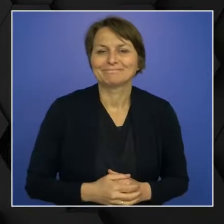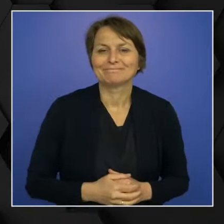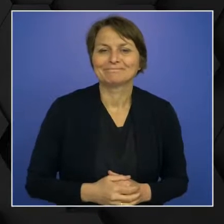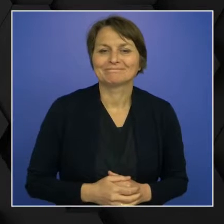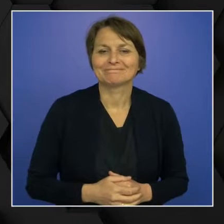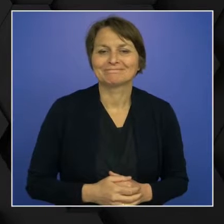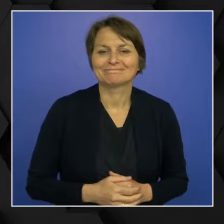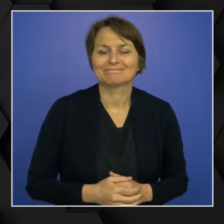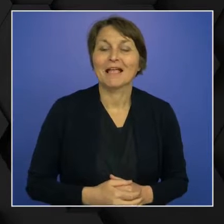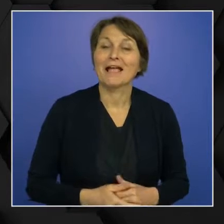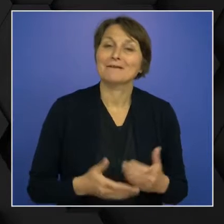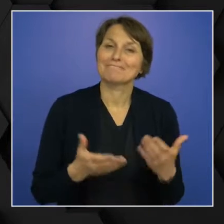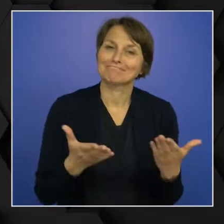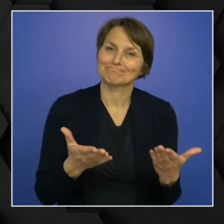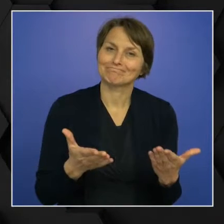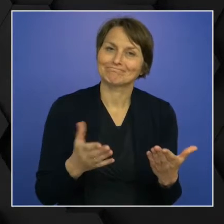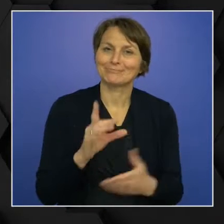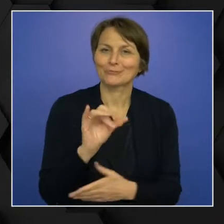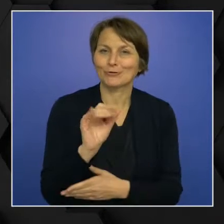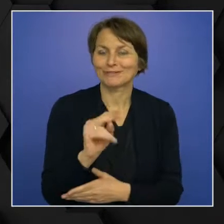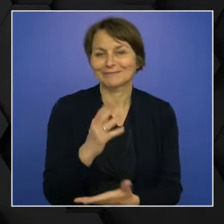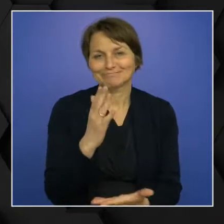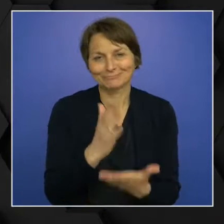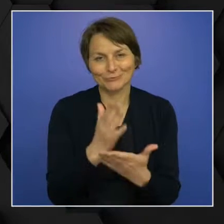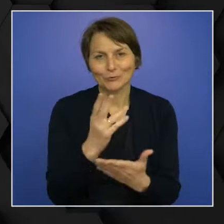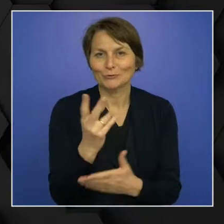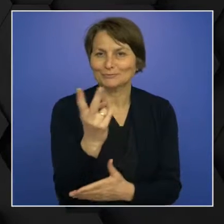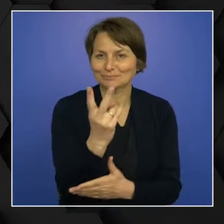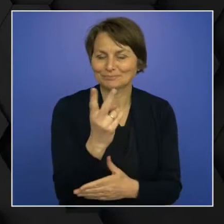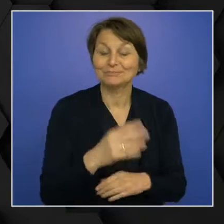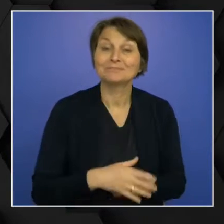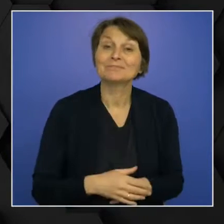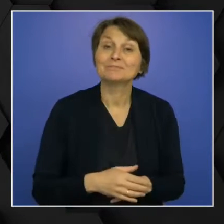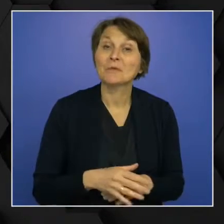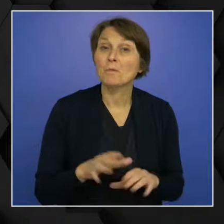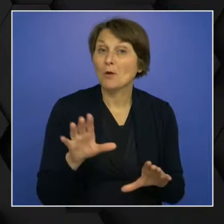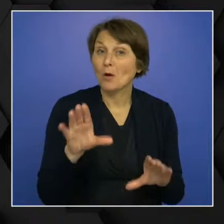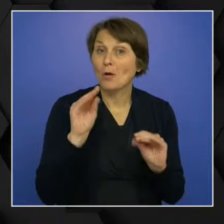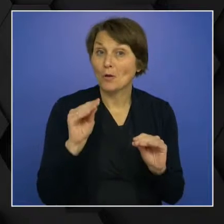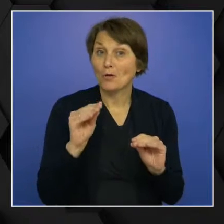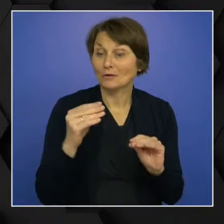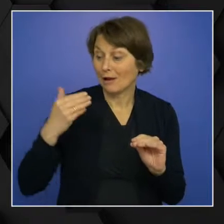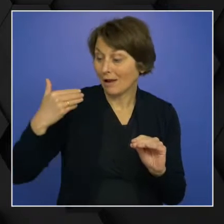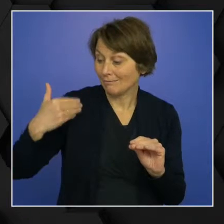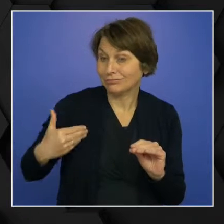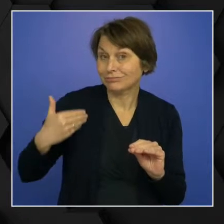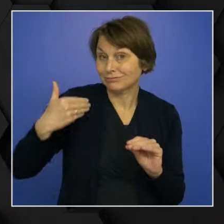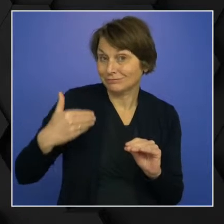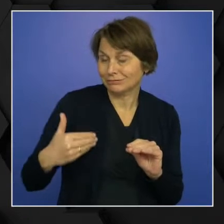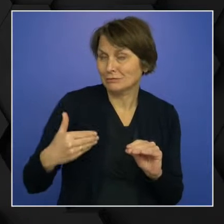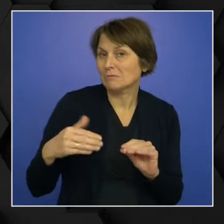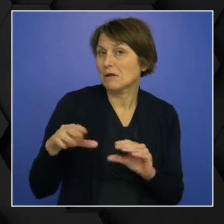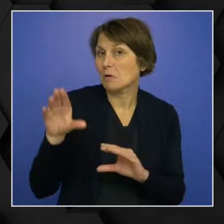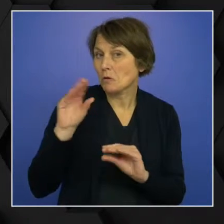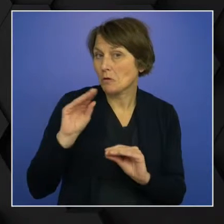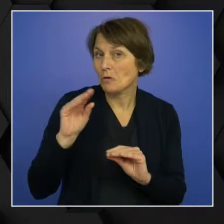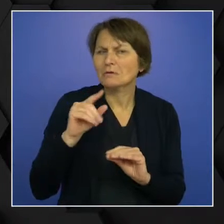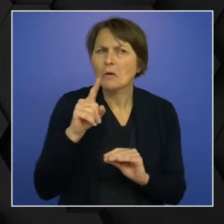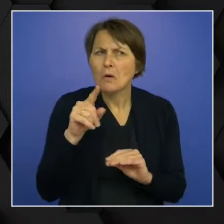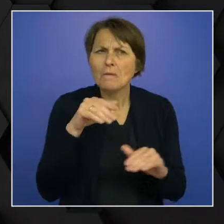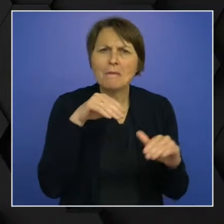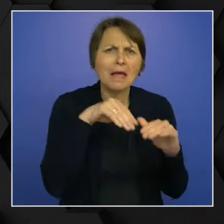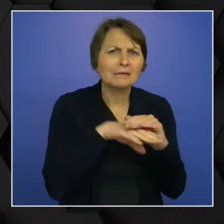true, both of you. The thing I've learned from these sessions we've been doing, but also just learning about accessible events,